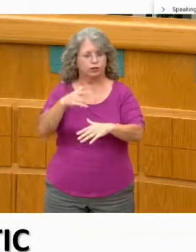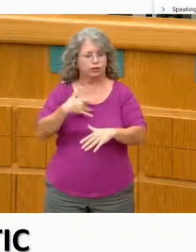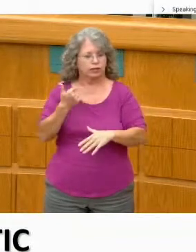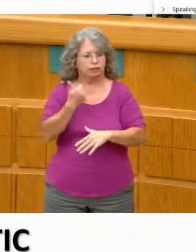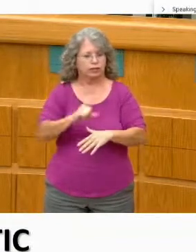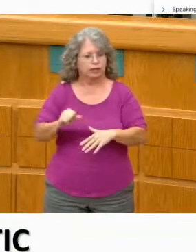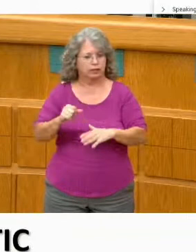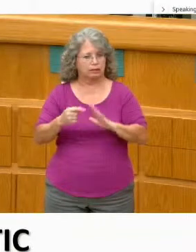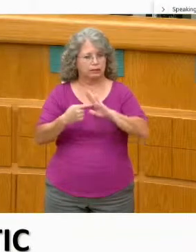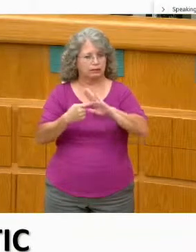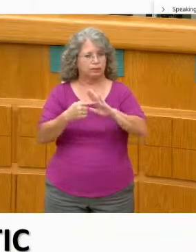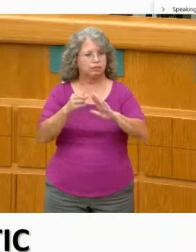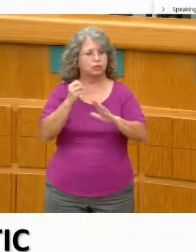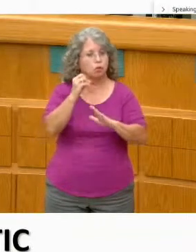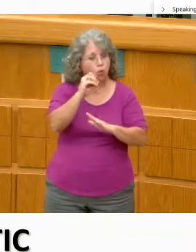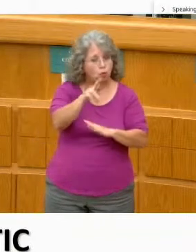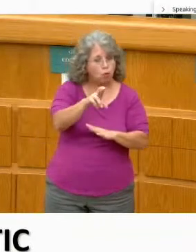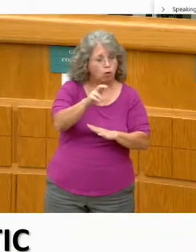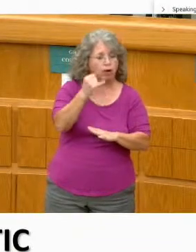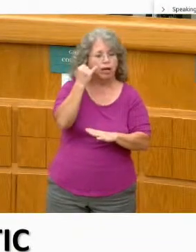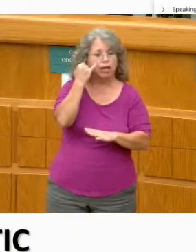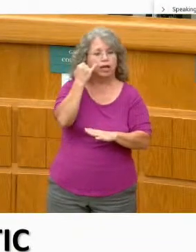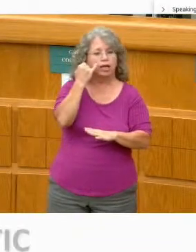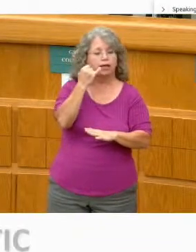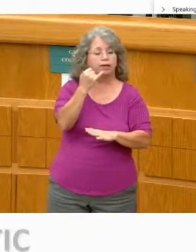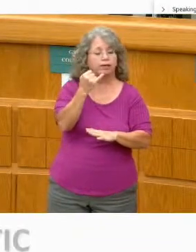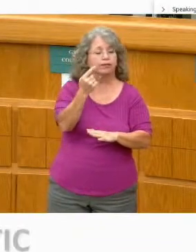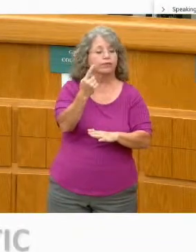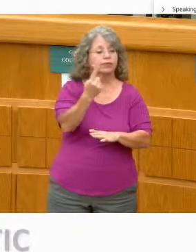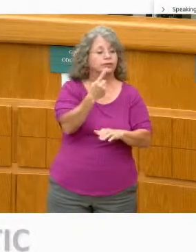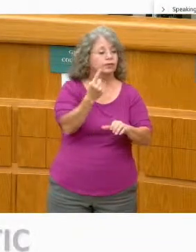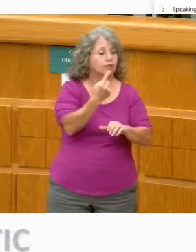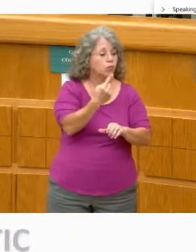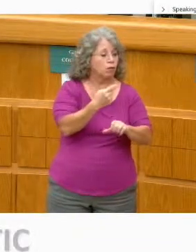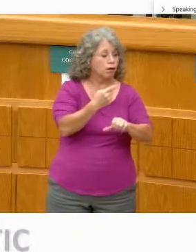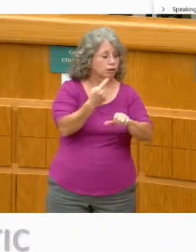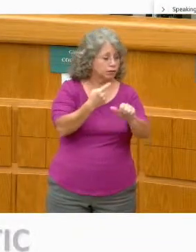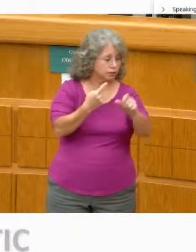you're symptomatic, or if you're exposed to somebody that tested positive.